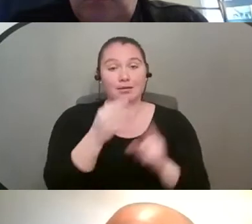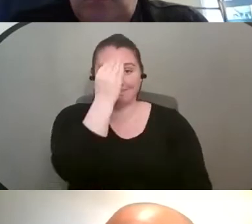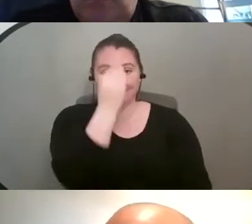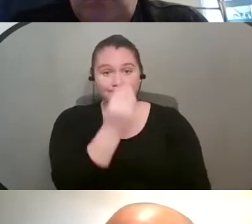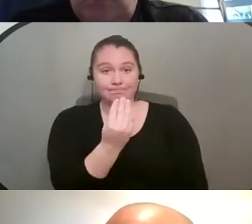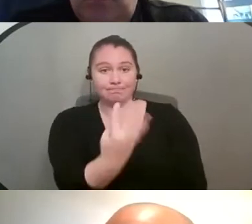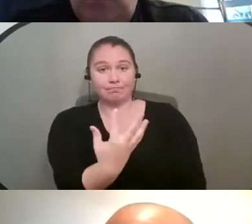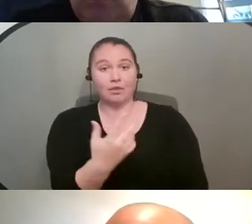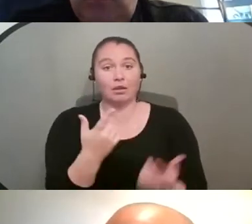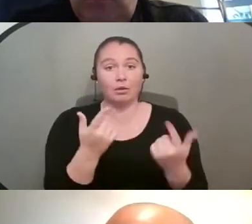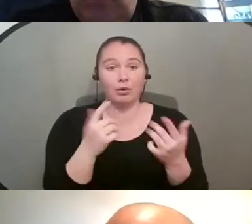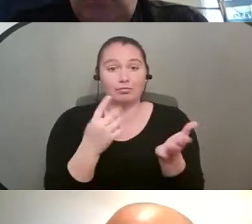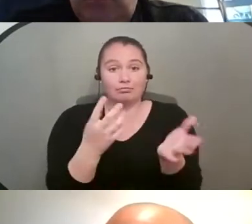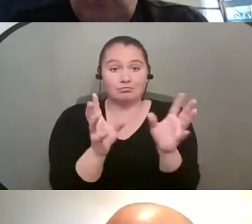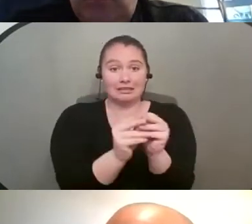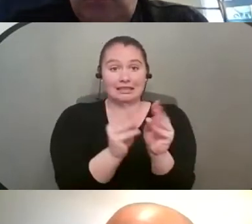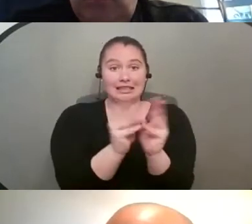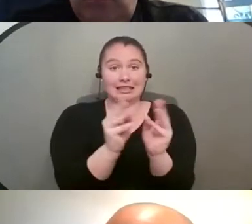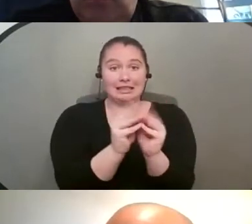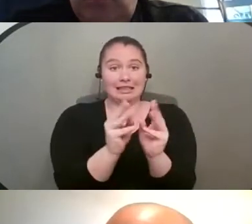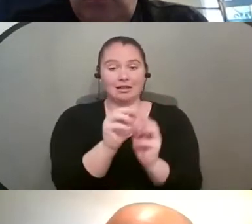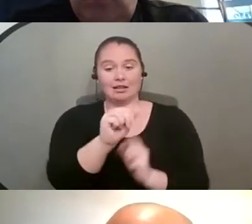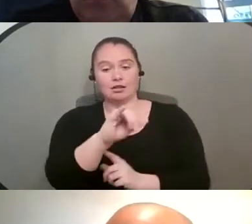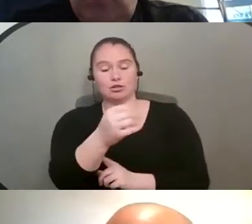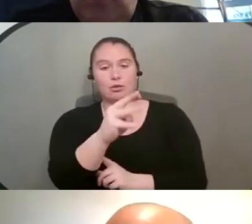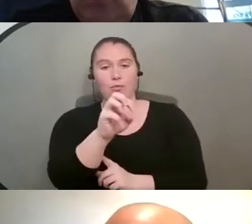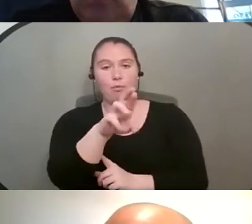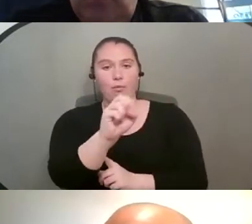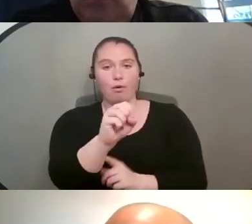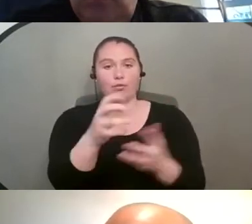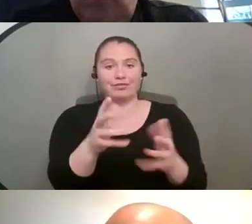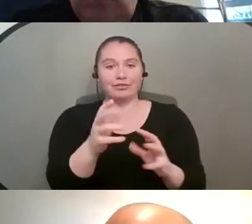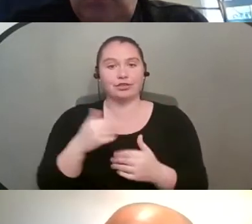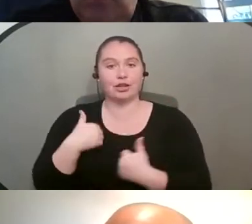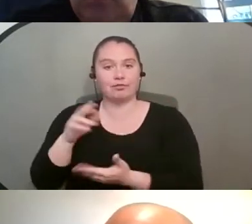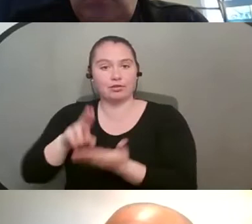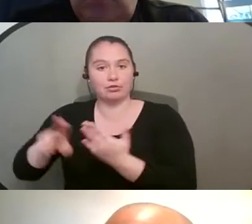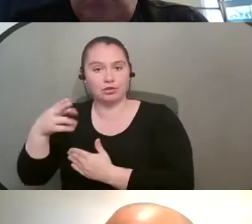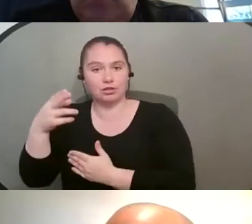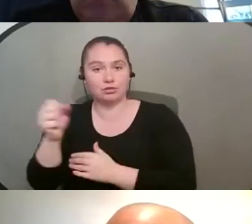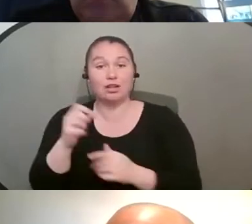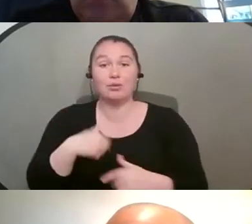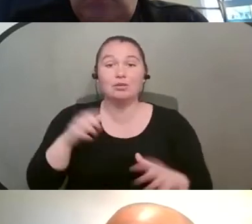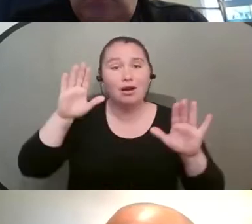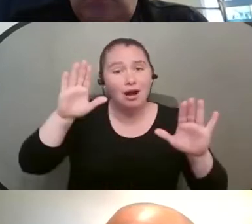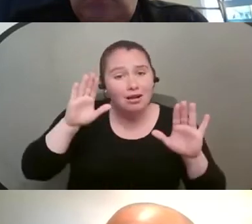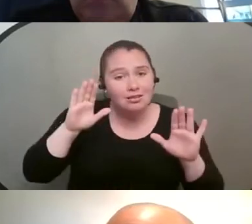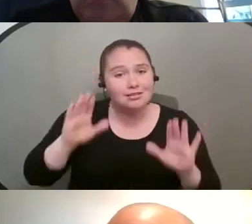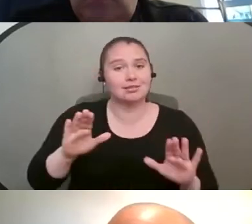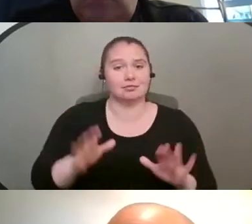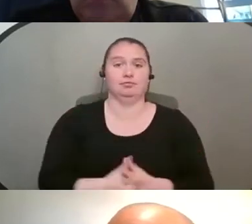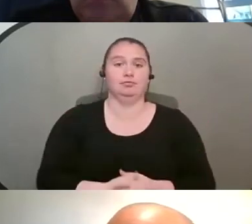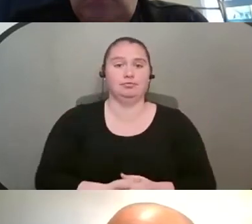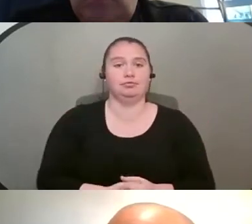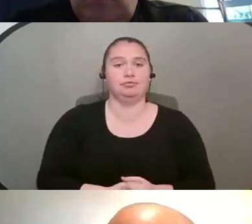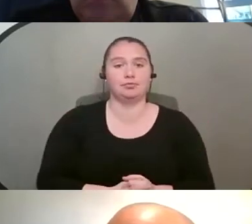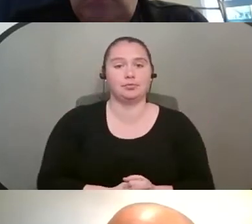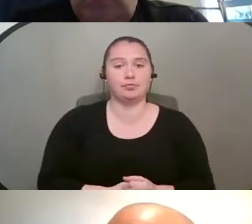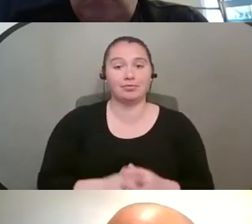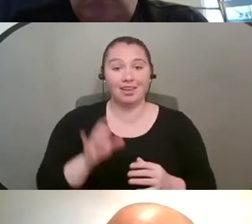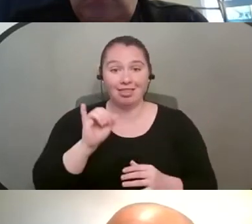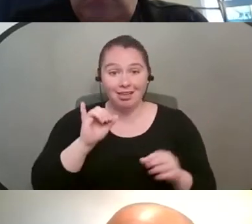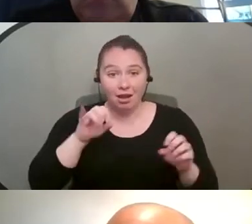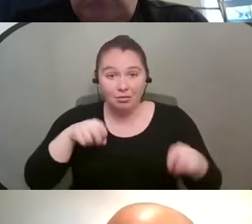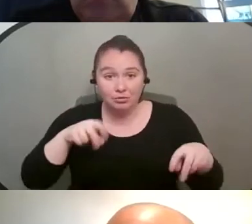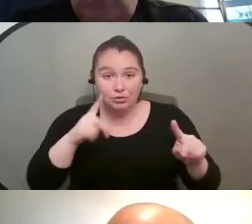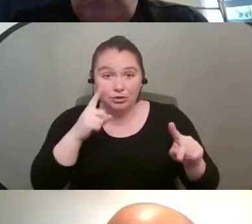up, meaning the staff at AJ Moore ended up at university, it was awesome. It was amazing. The opportunities our